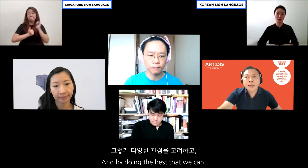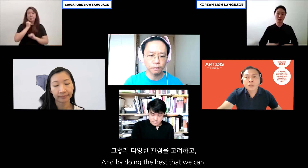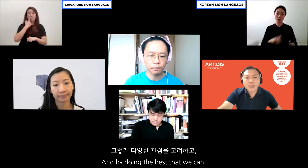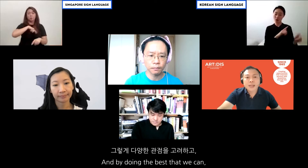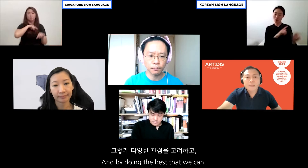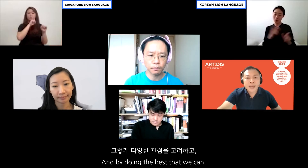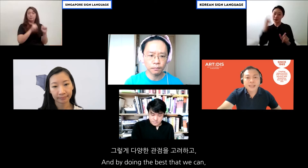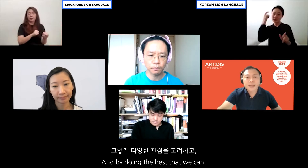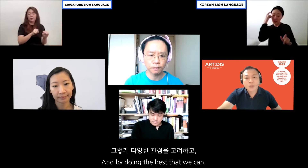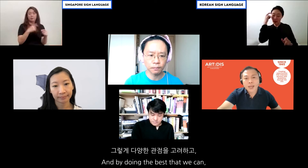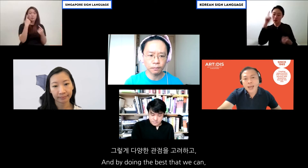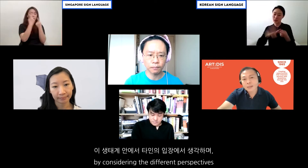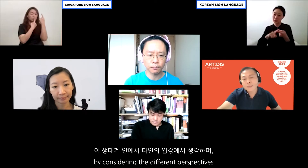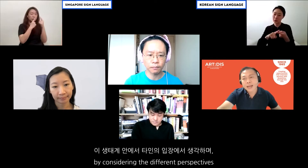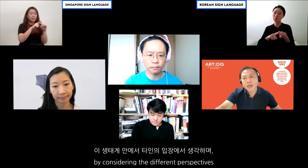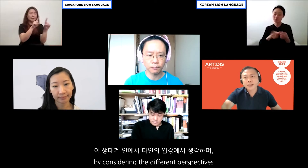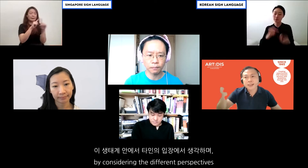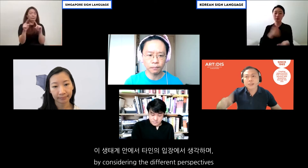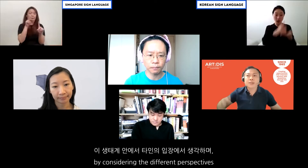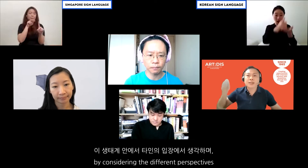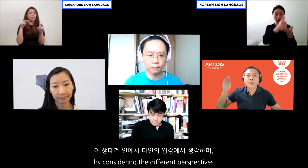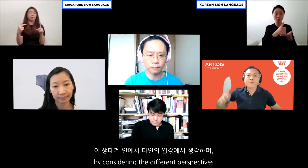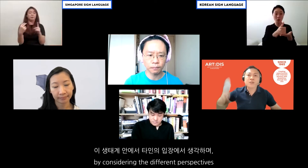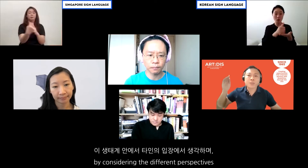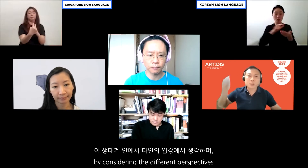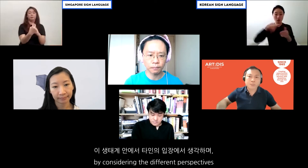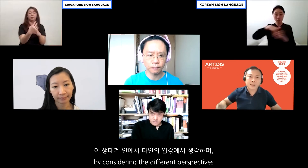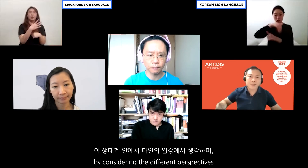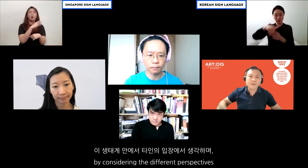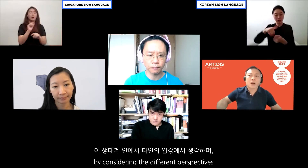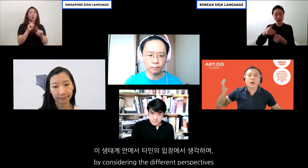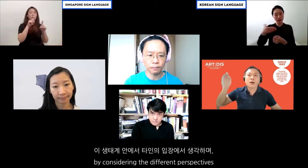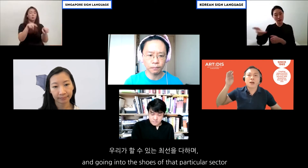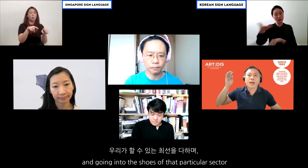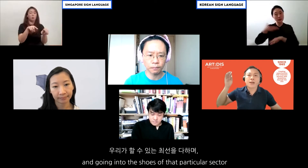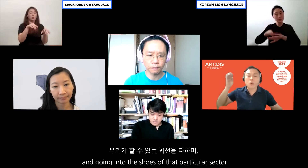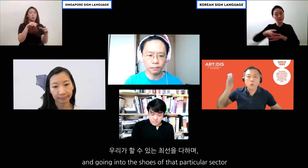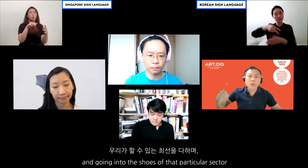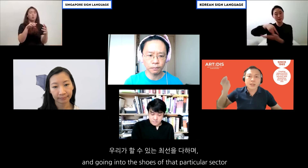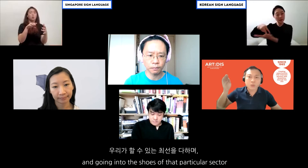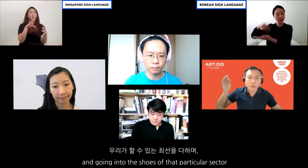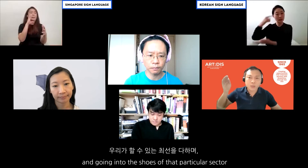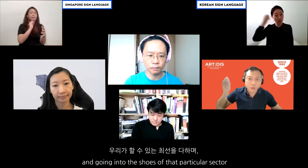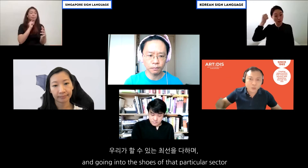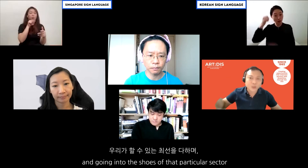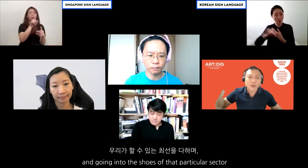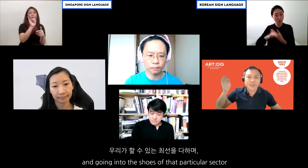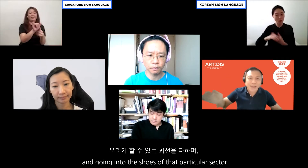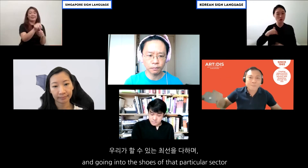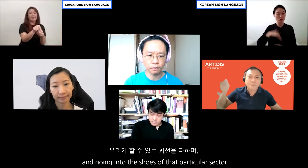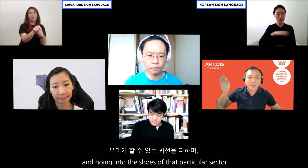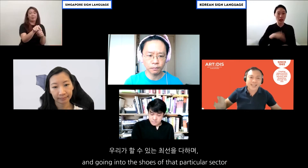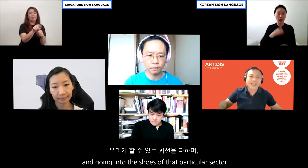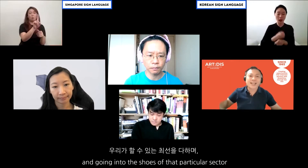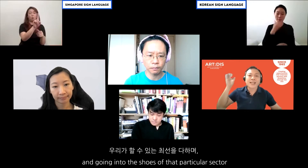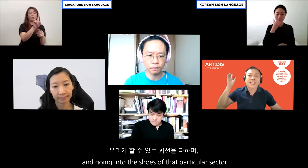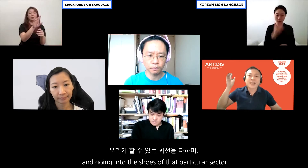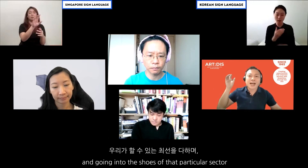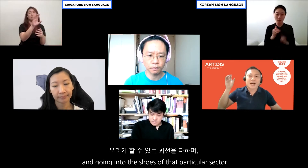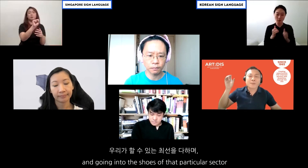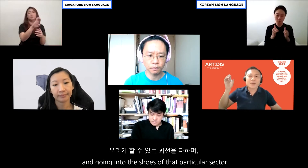And by doing the best that we can, by considering the different perspectives and going into the shoes of that